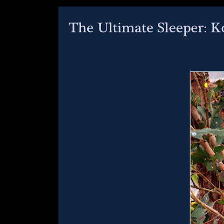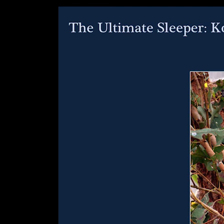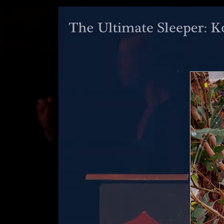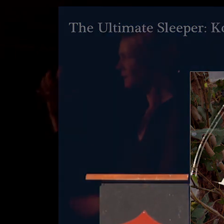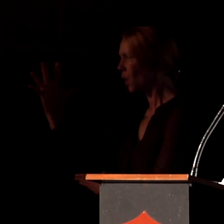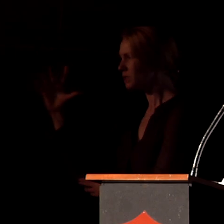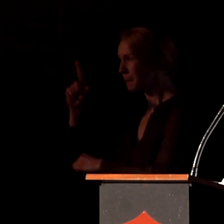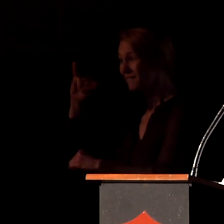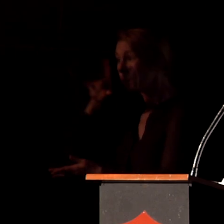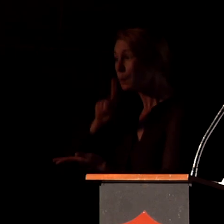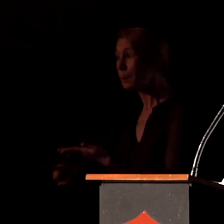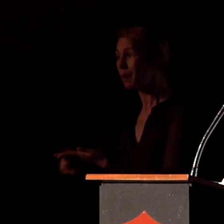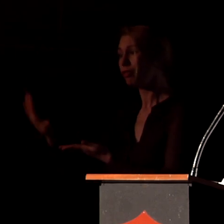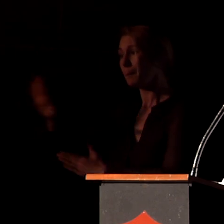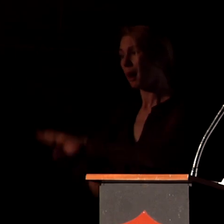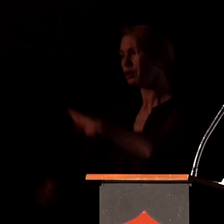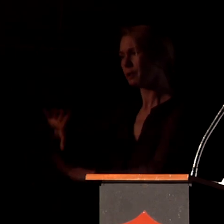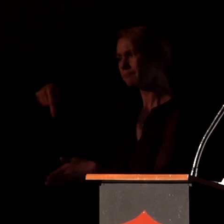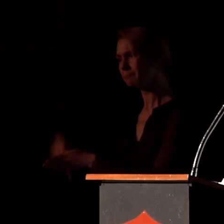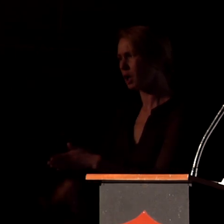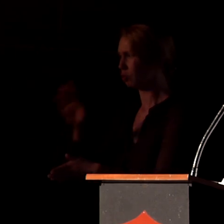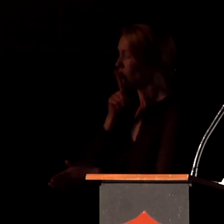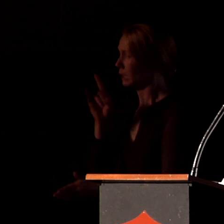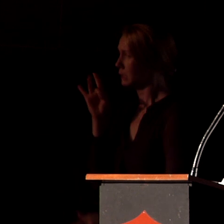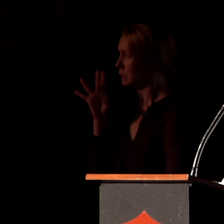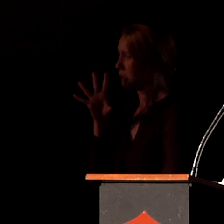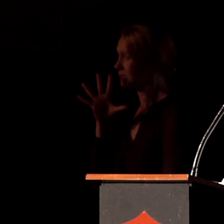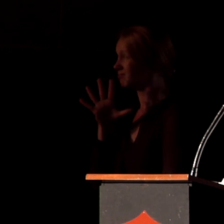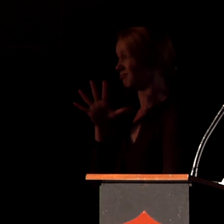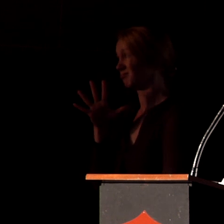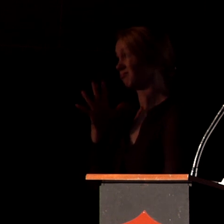However, when you dig into their biology a little deeper, you get some pretty dark stuff.